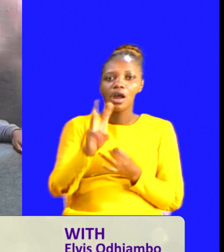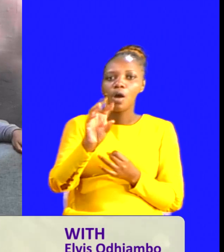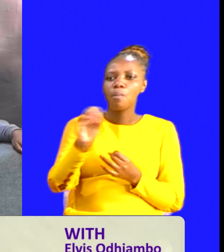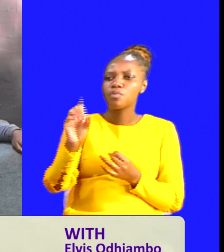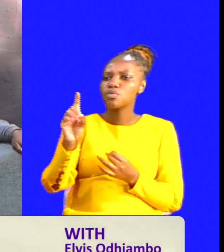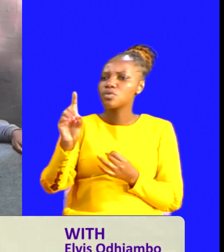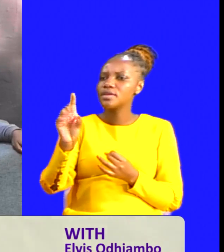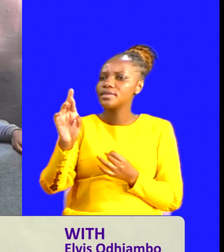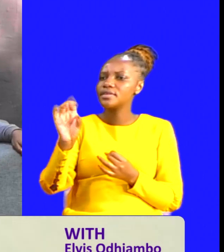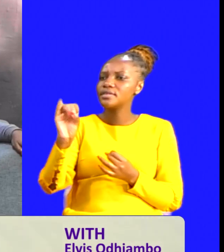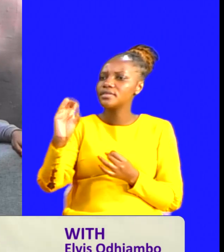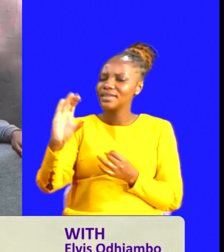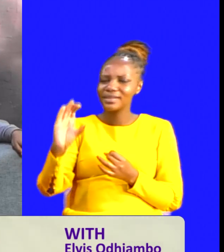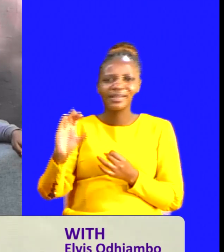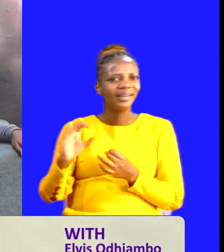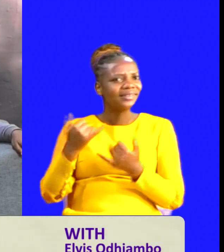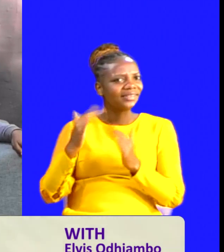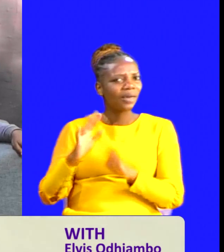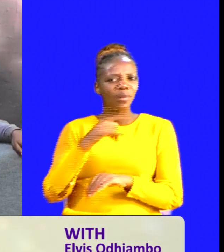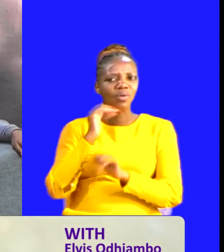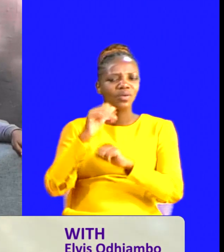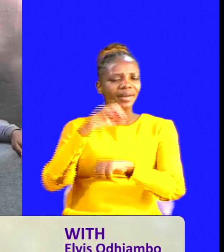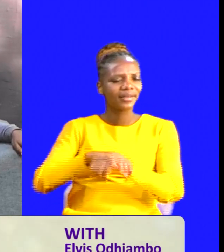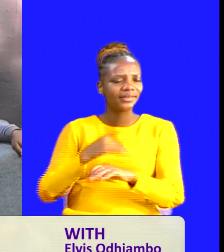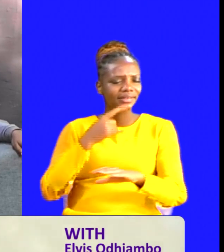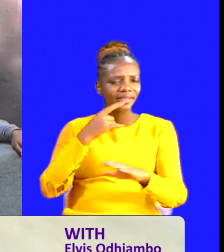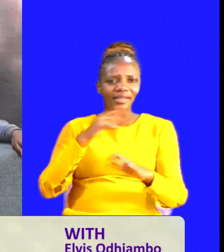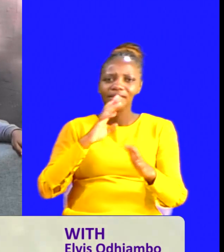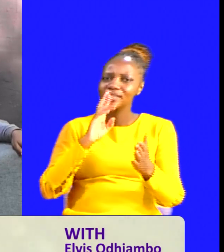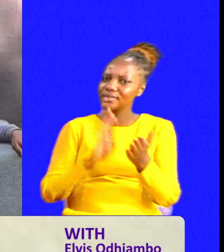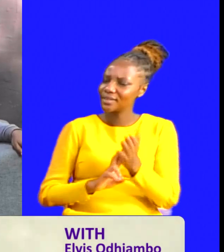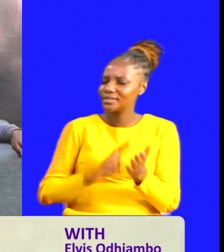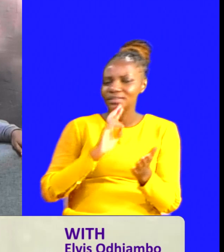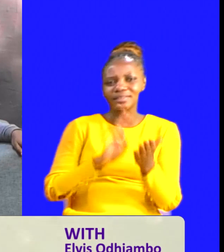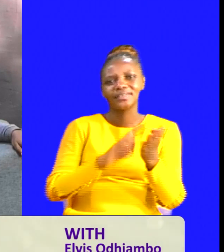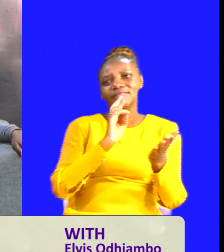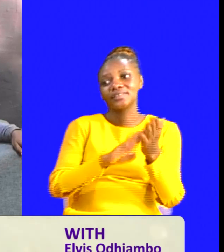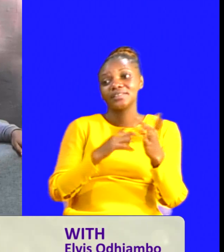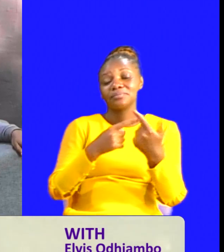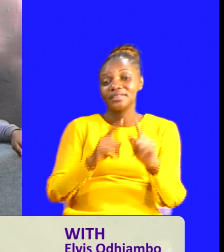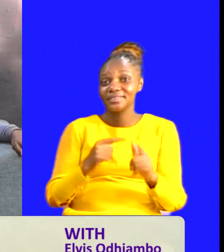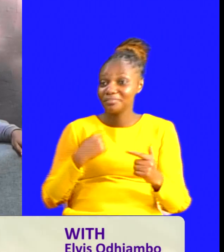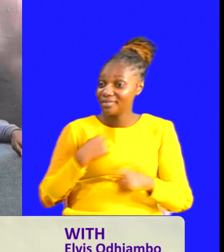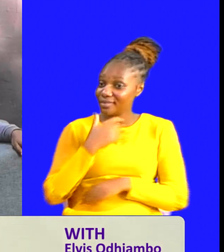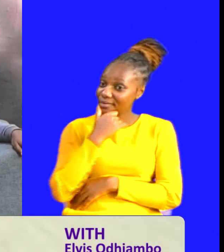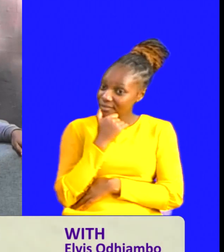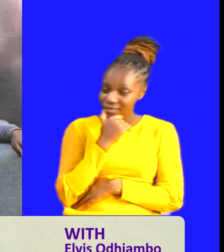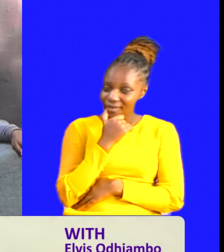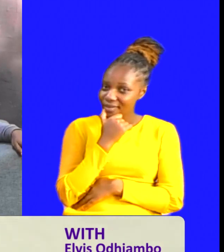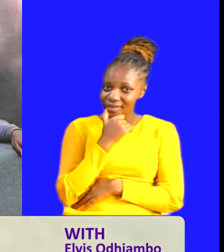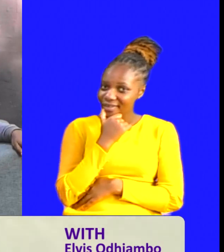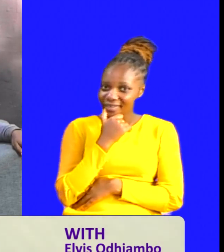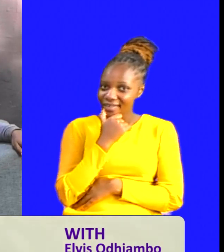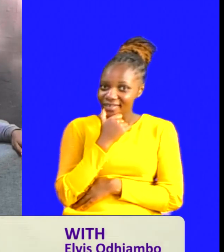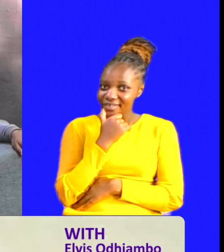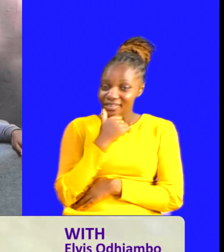well. These are talented players who can get results out of any sport that you can give them, and it's really worrying to see that Pochettino